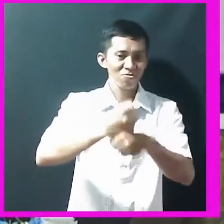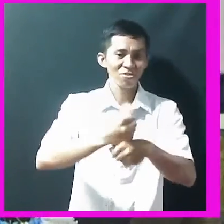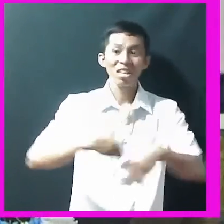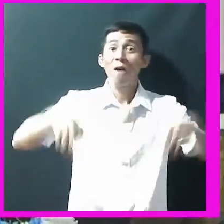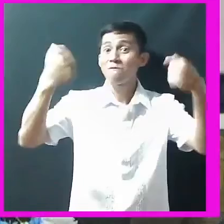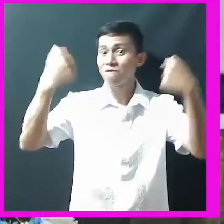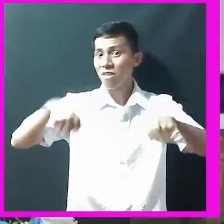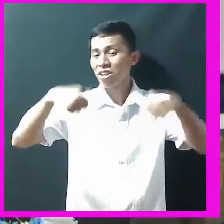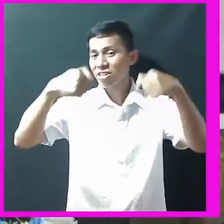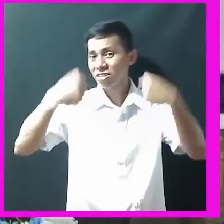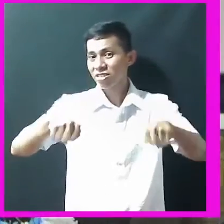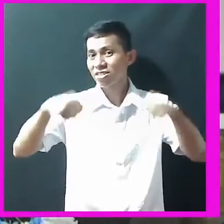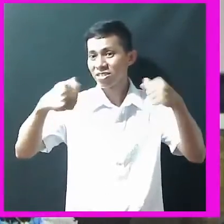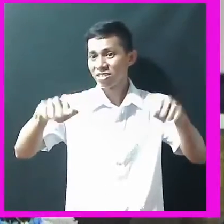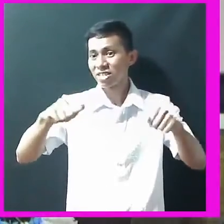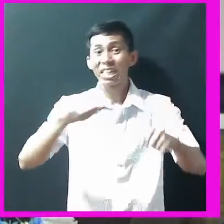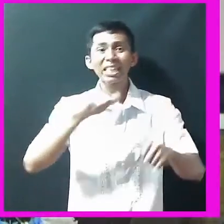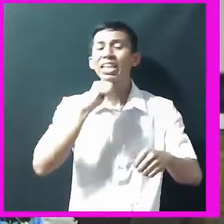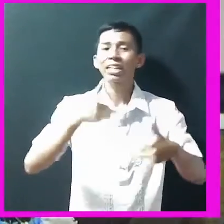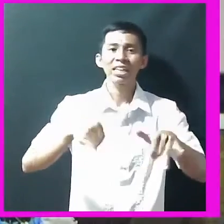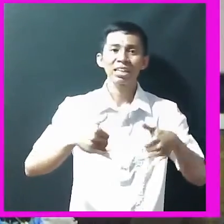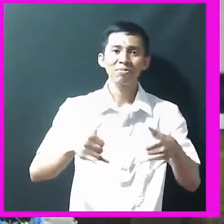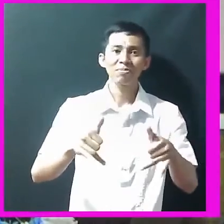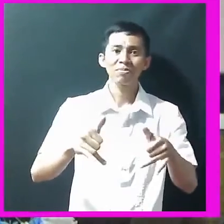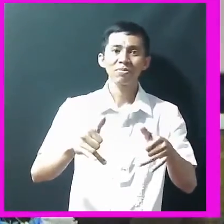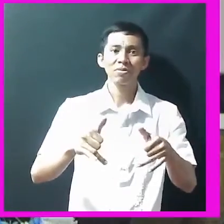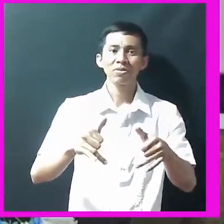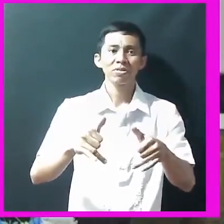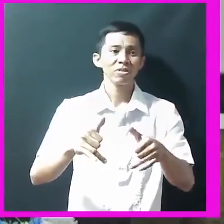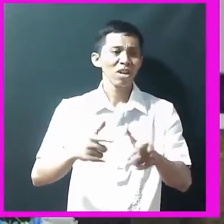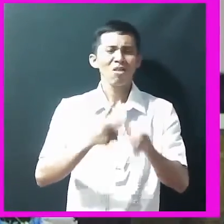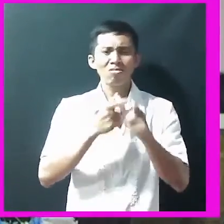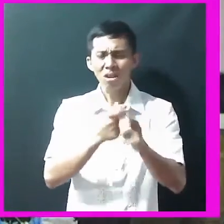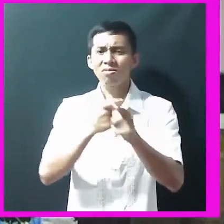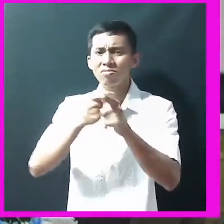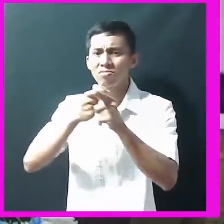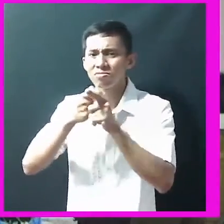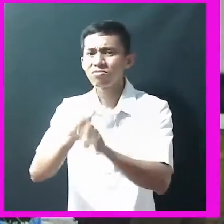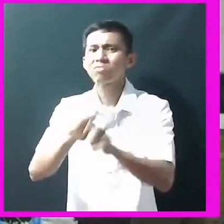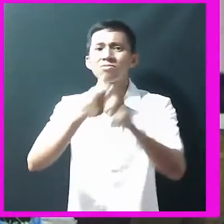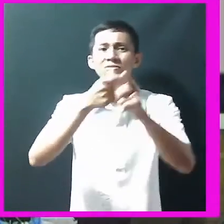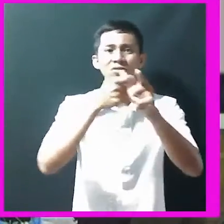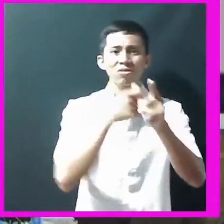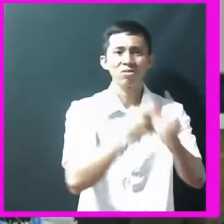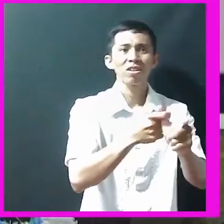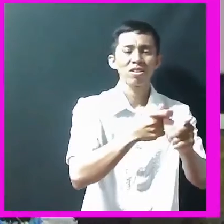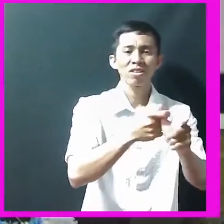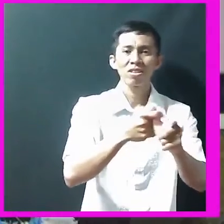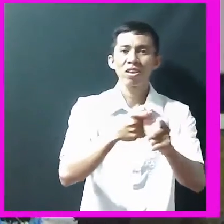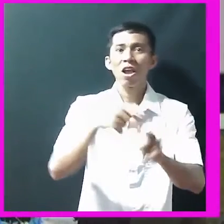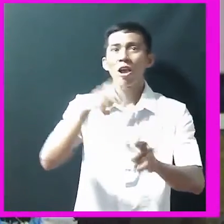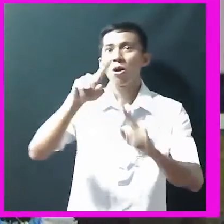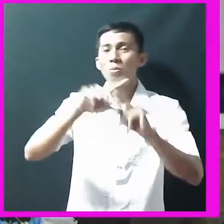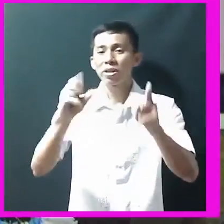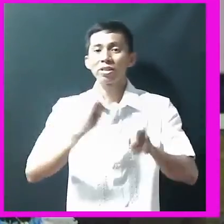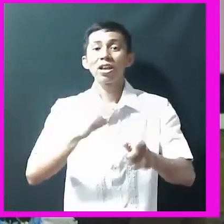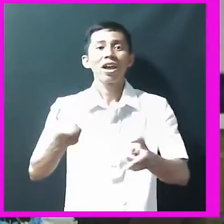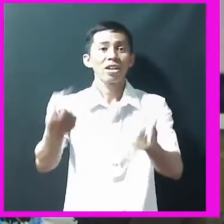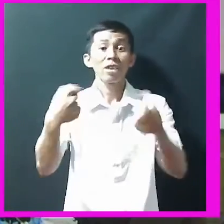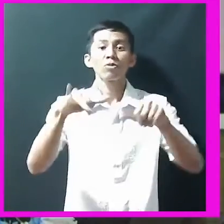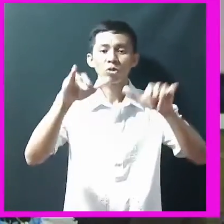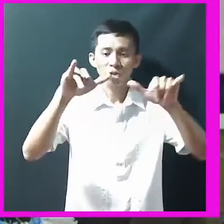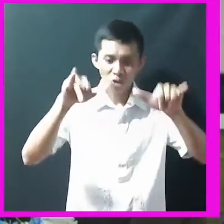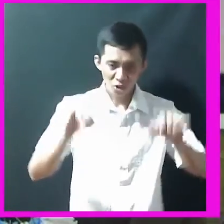fight and not a game. Run if you want to, run if you will, but I came here to